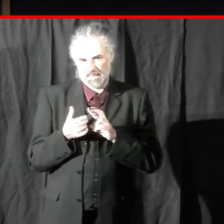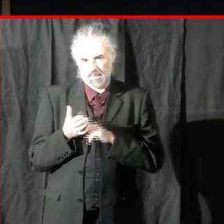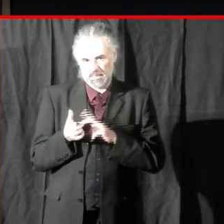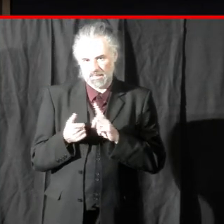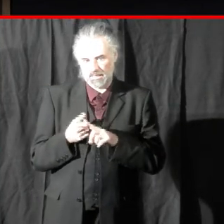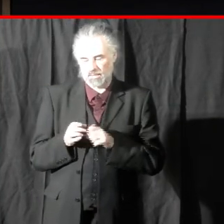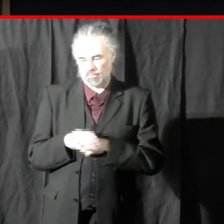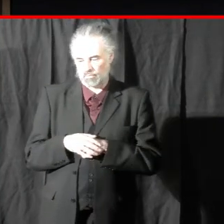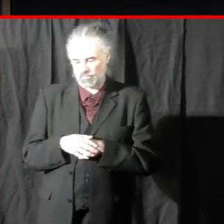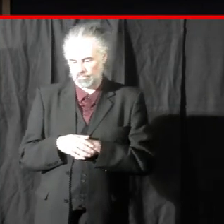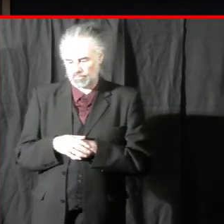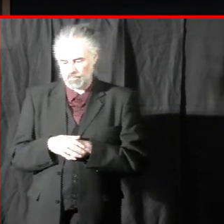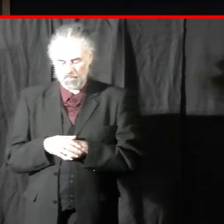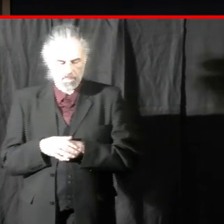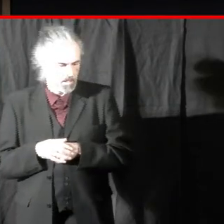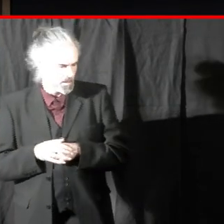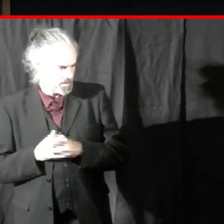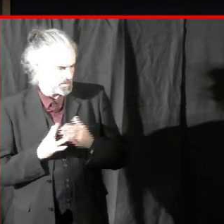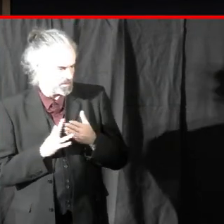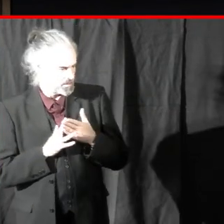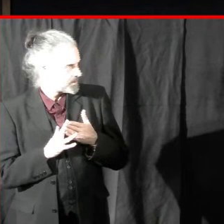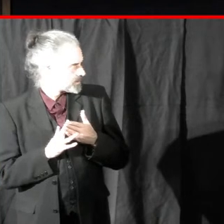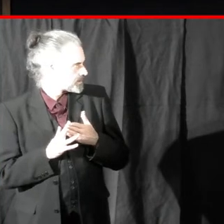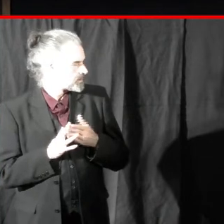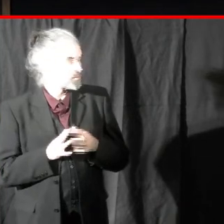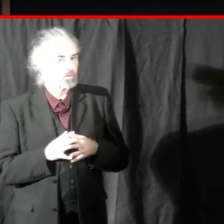Which is a scene between where